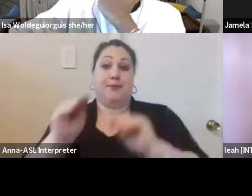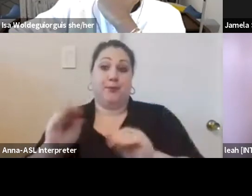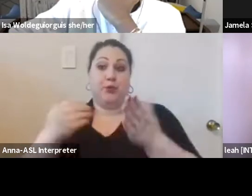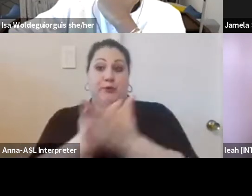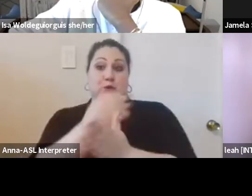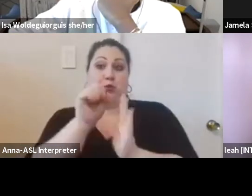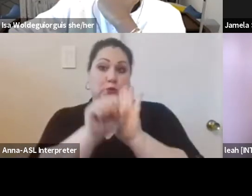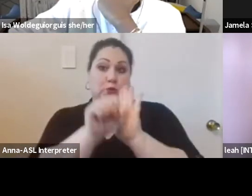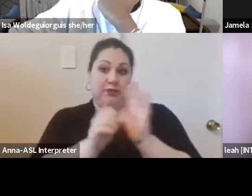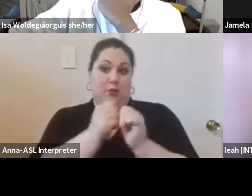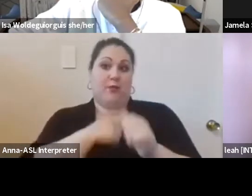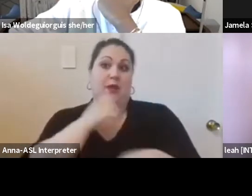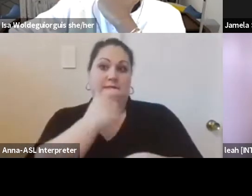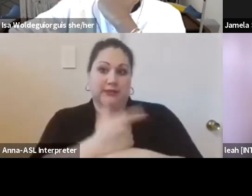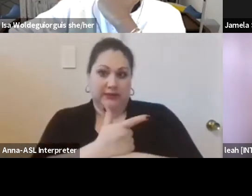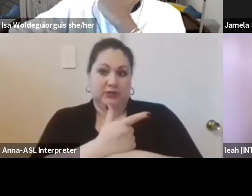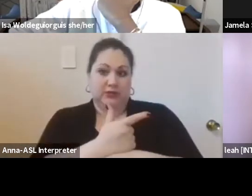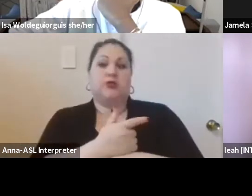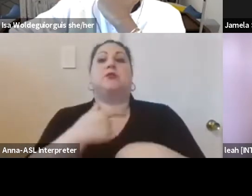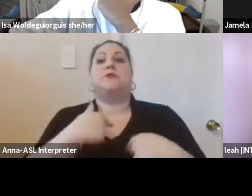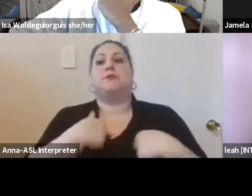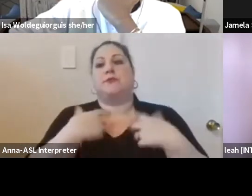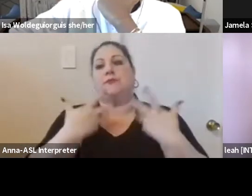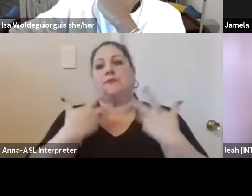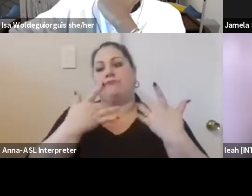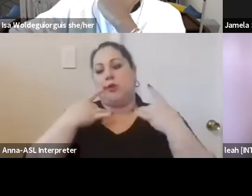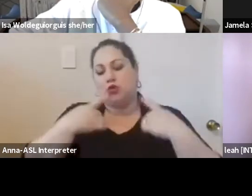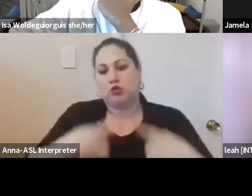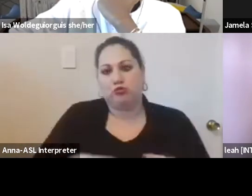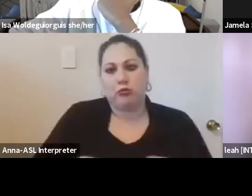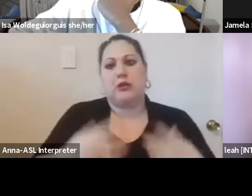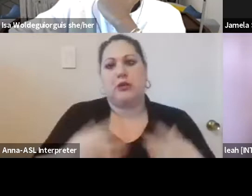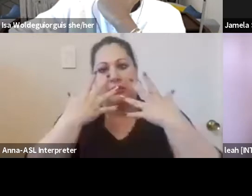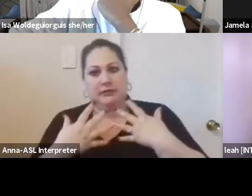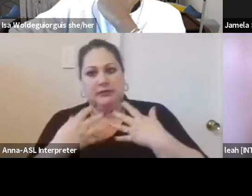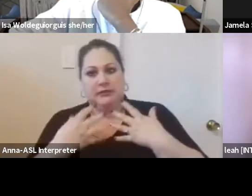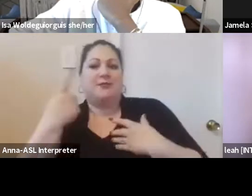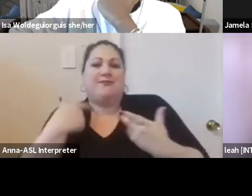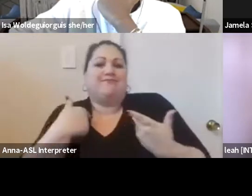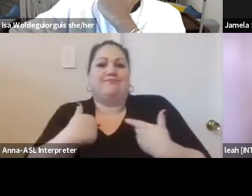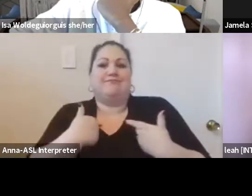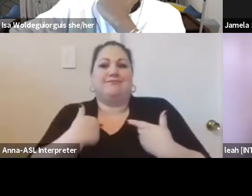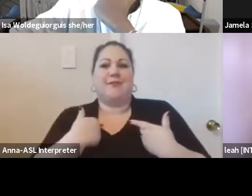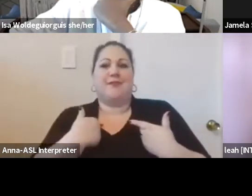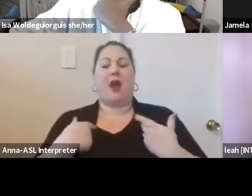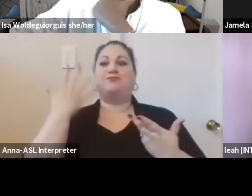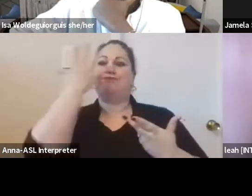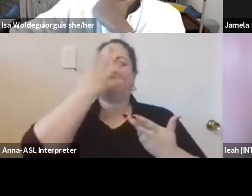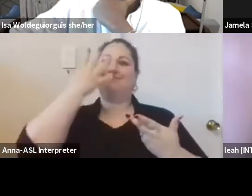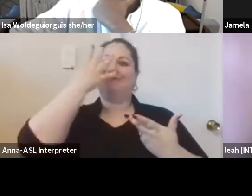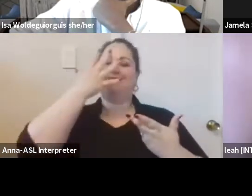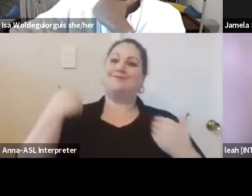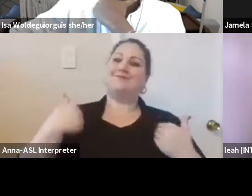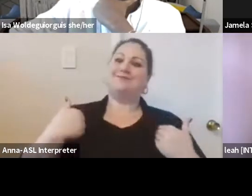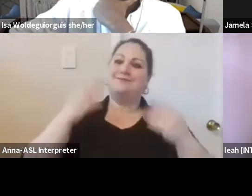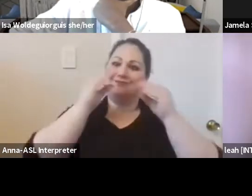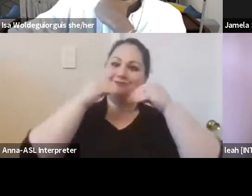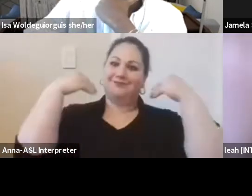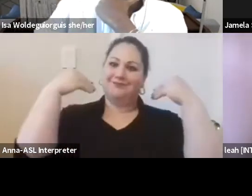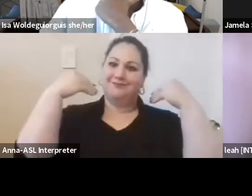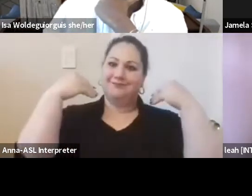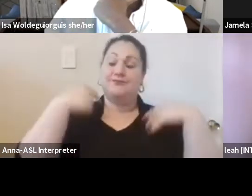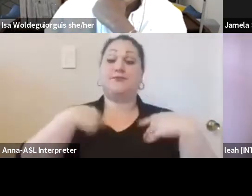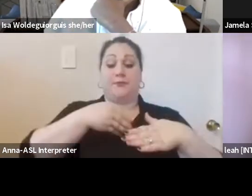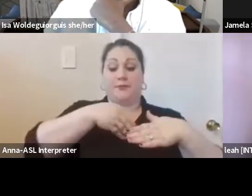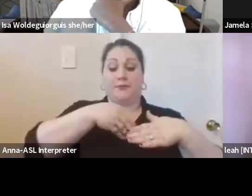feeling depressed and sad, but you couldn't tell. I was wearing a mask. I gave birth to my baby, then moved into this